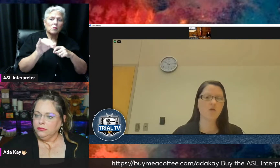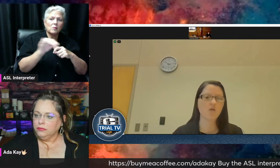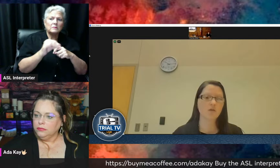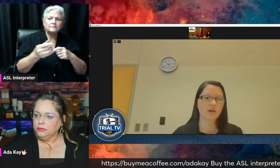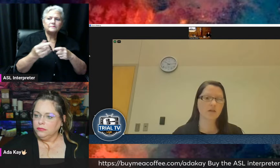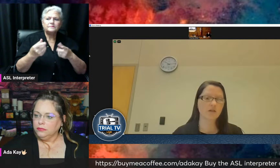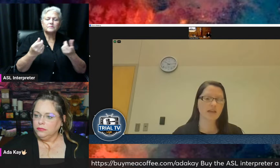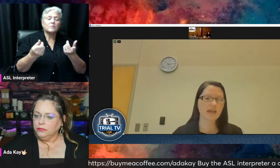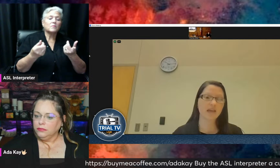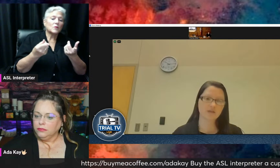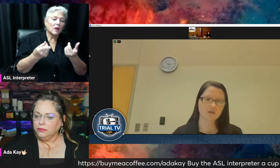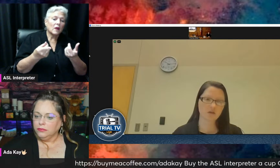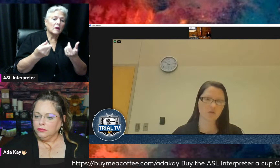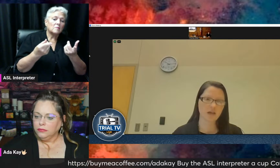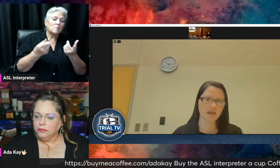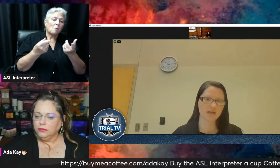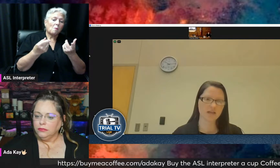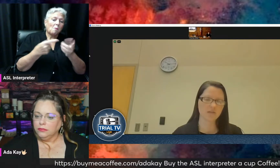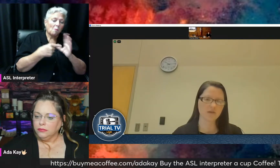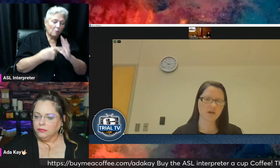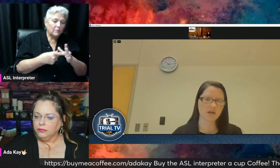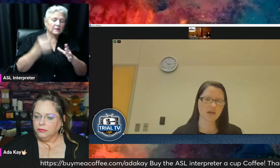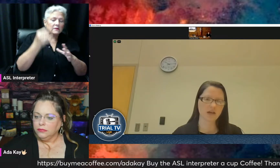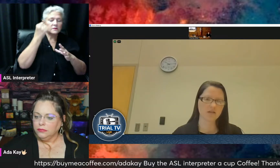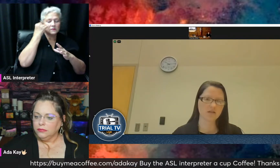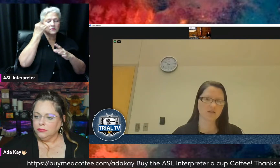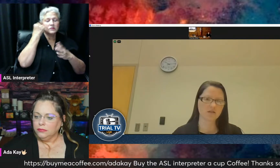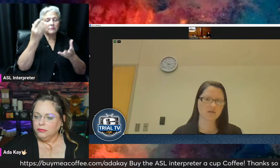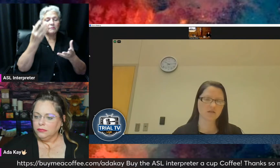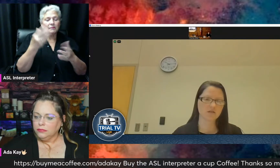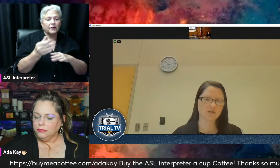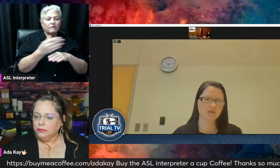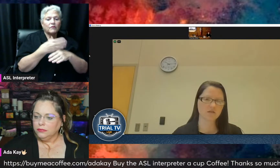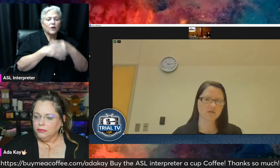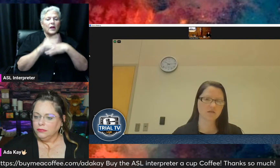contact or whether the hands are wet at the time of contact.